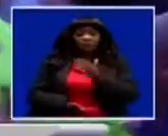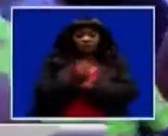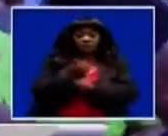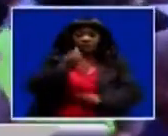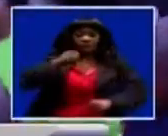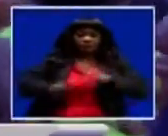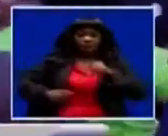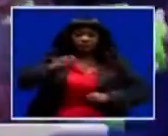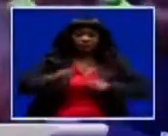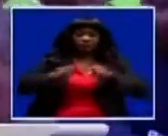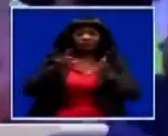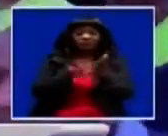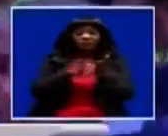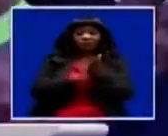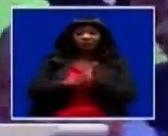in Lusaka.